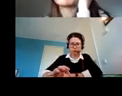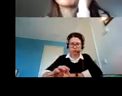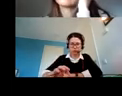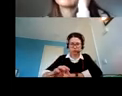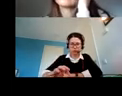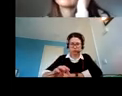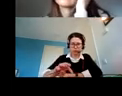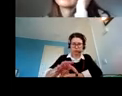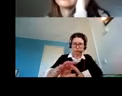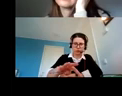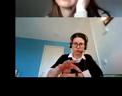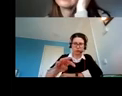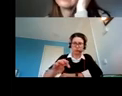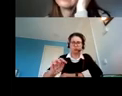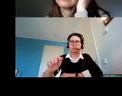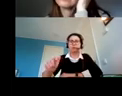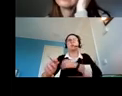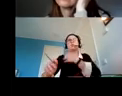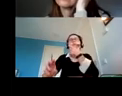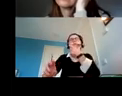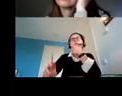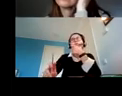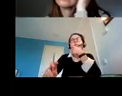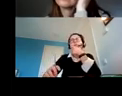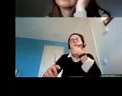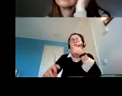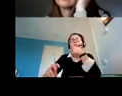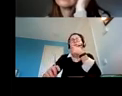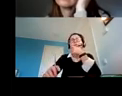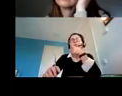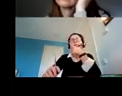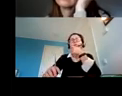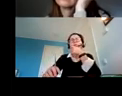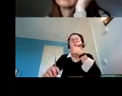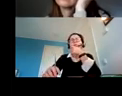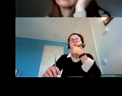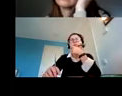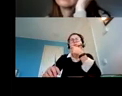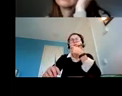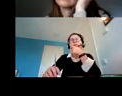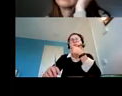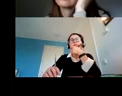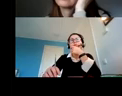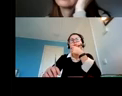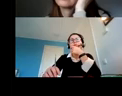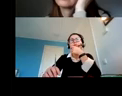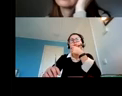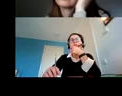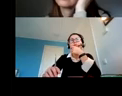This is another, for example, really important measure that we will address later on